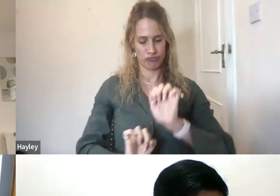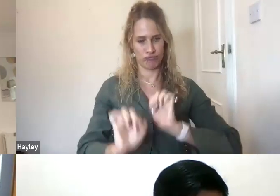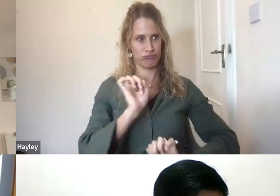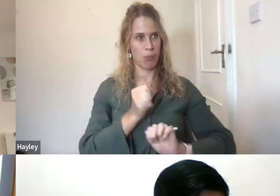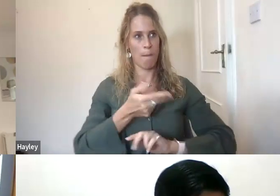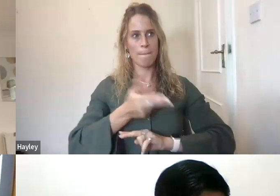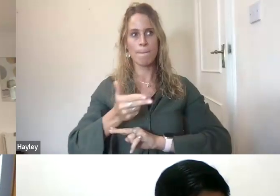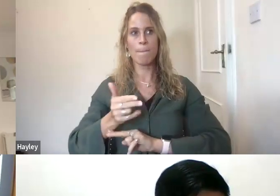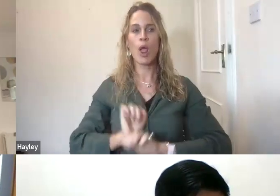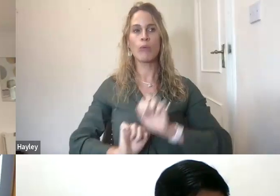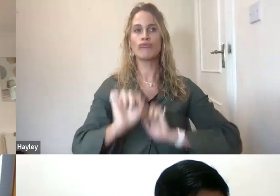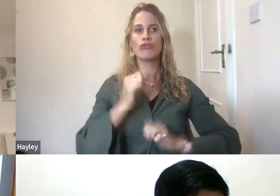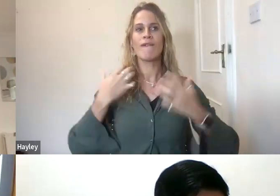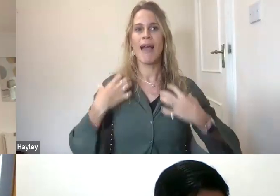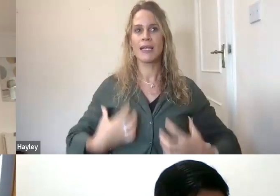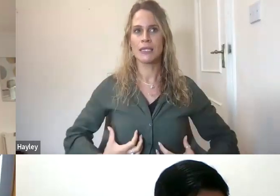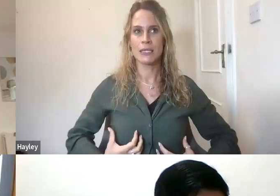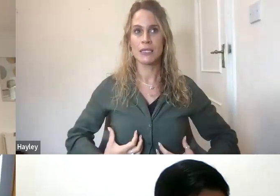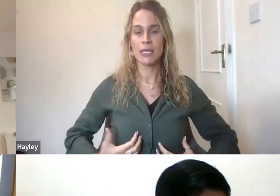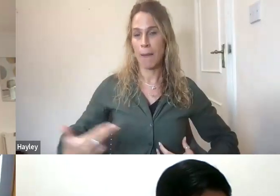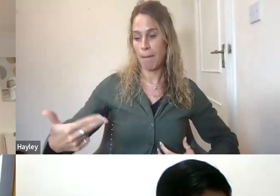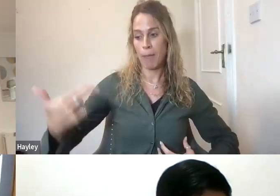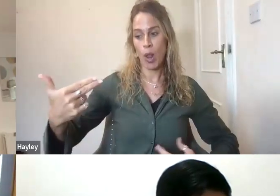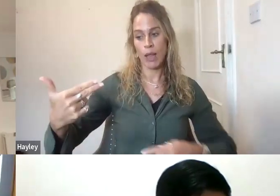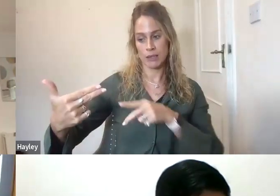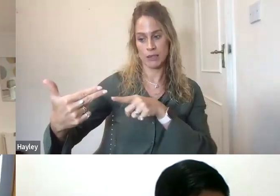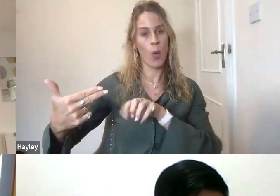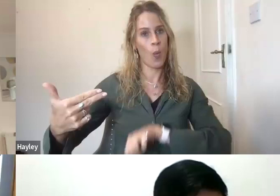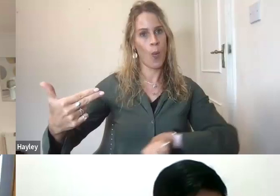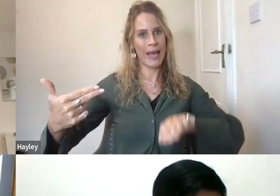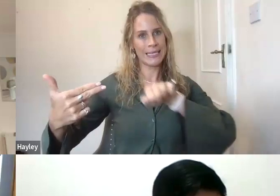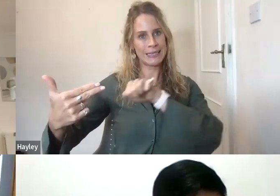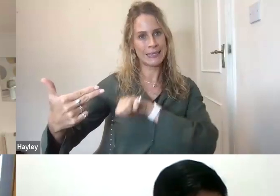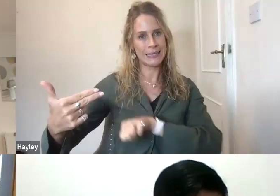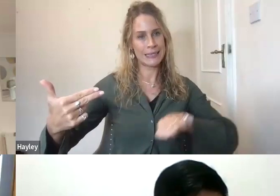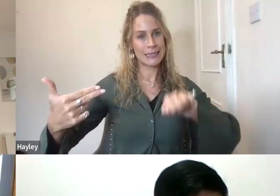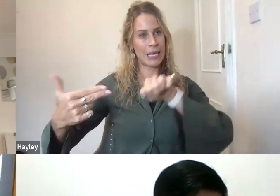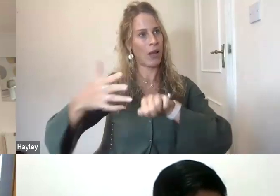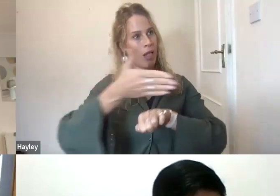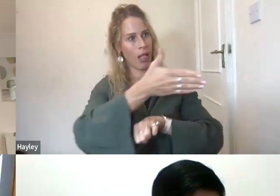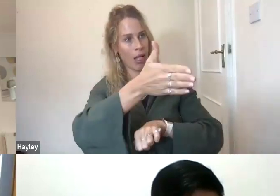vests. The bullets are waiting in the tidal wave of conflicts.